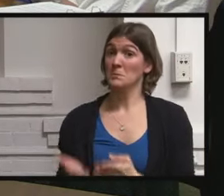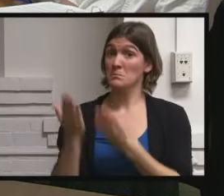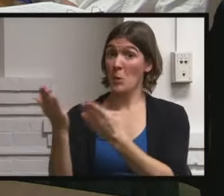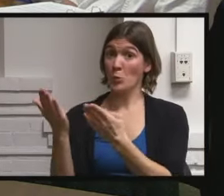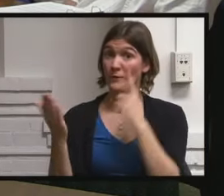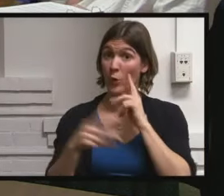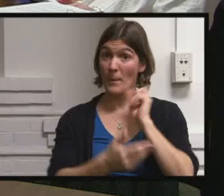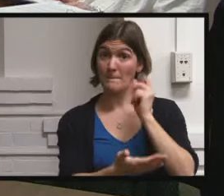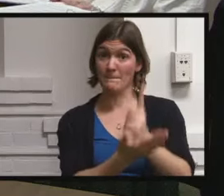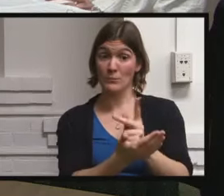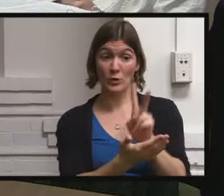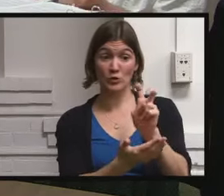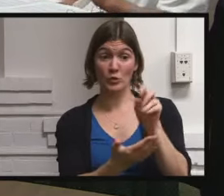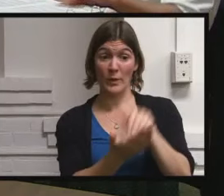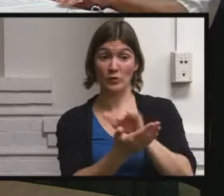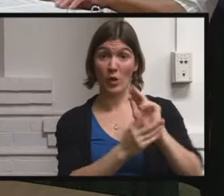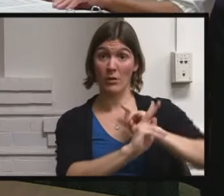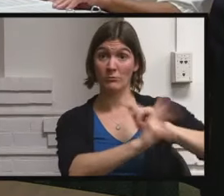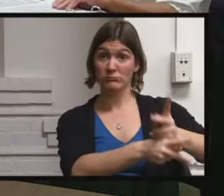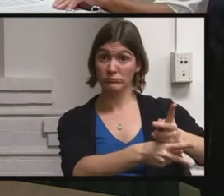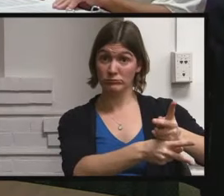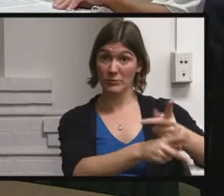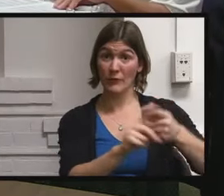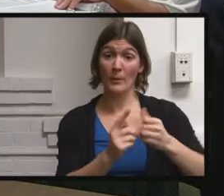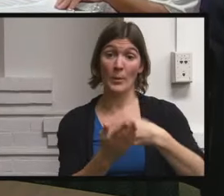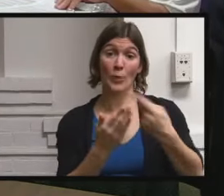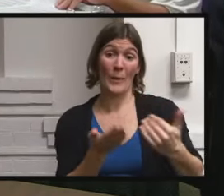$200,000 loan from program income.